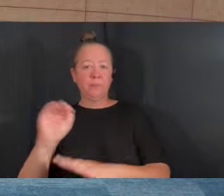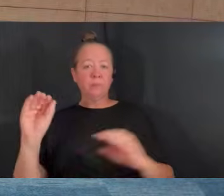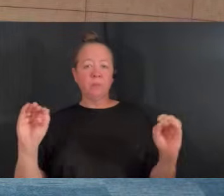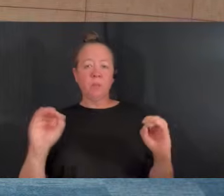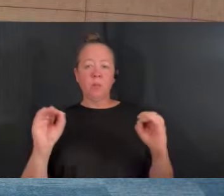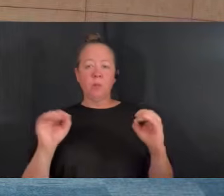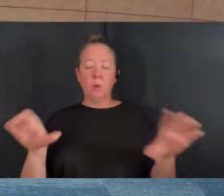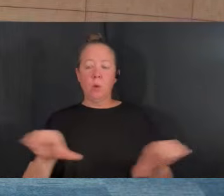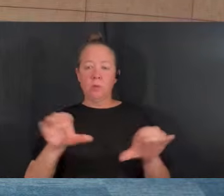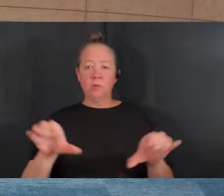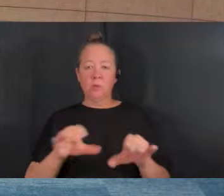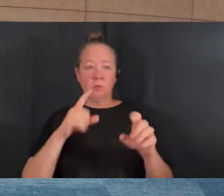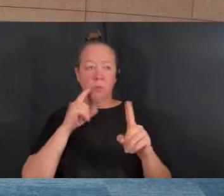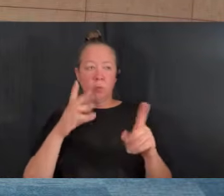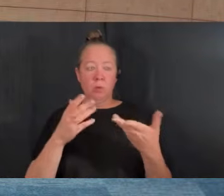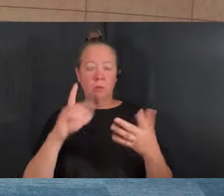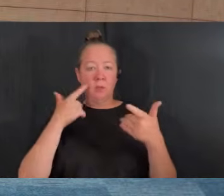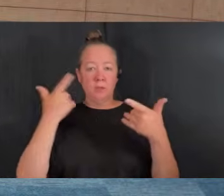meeting.